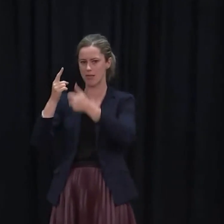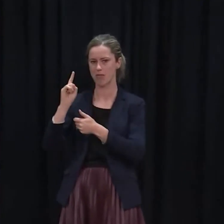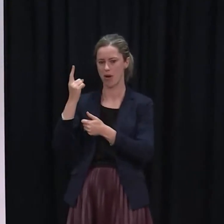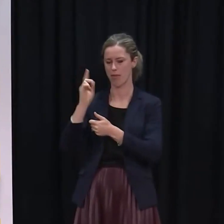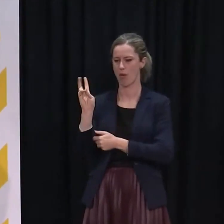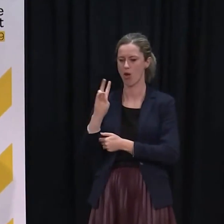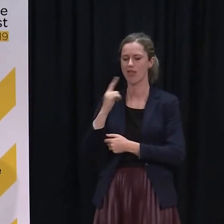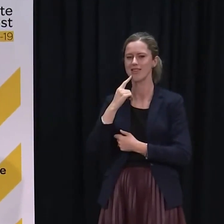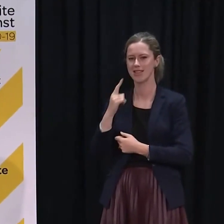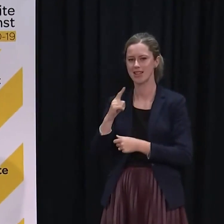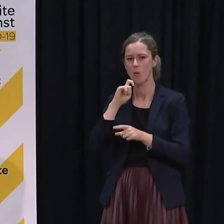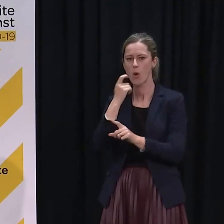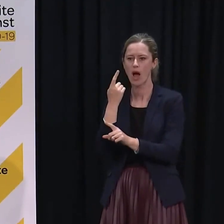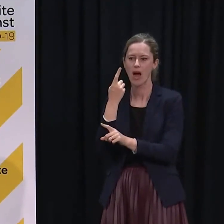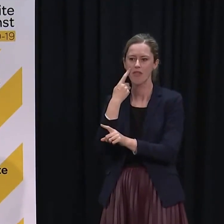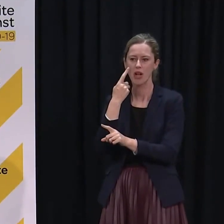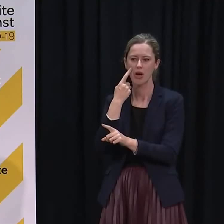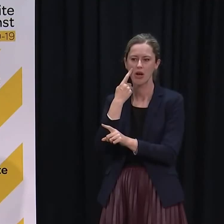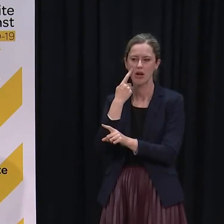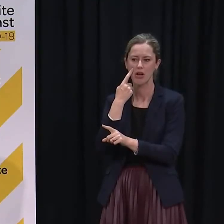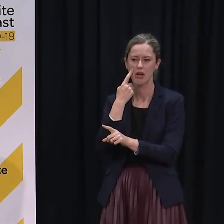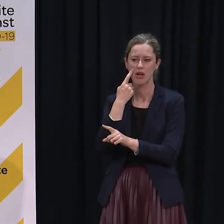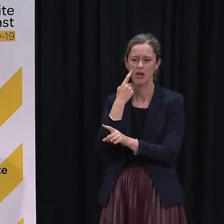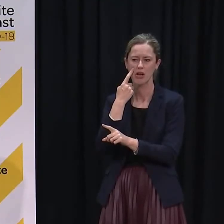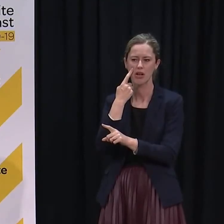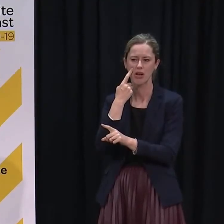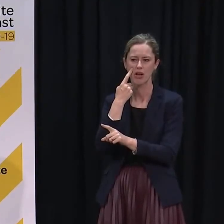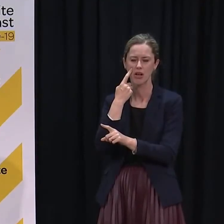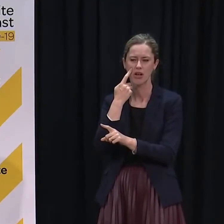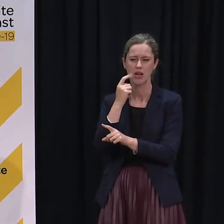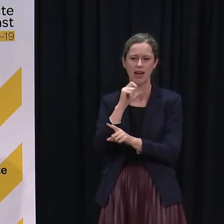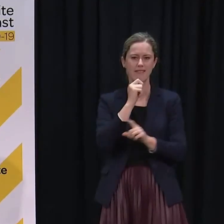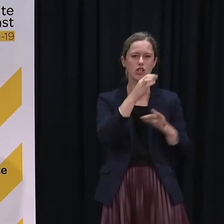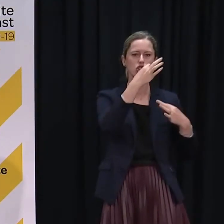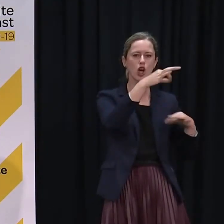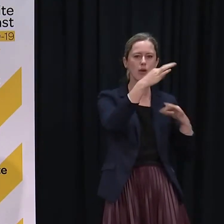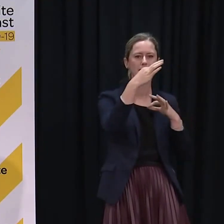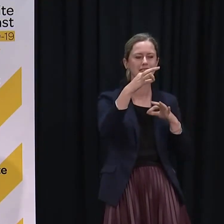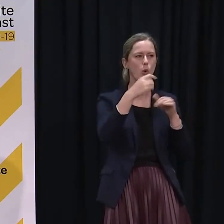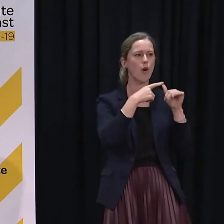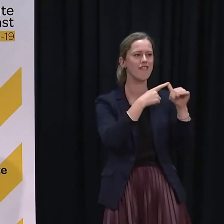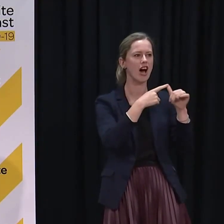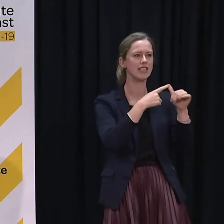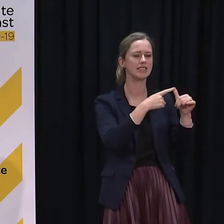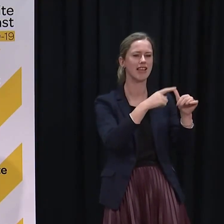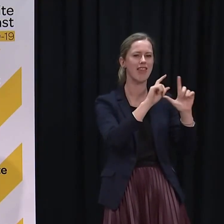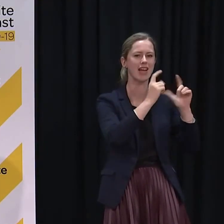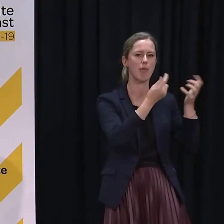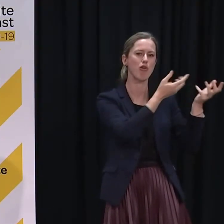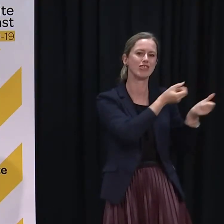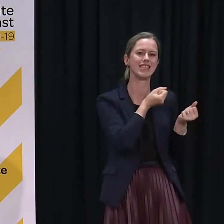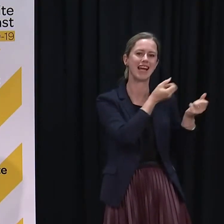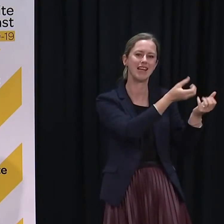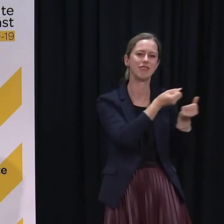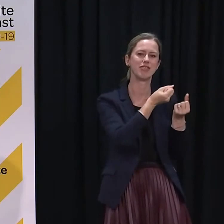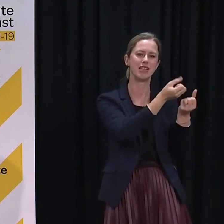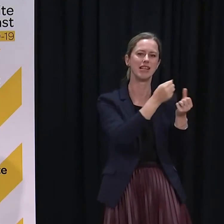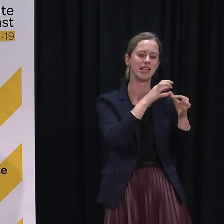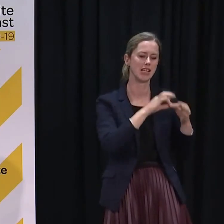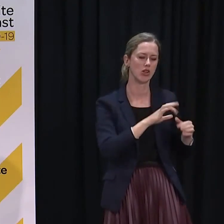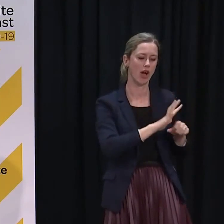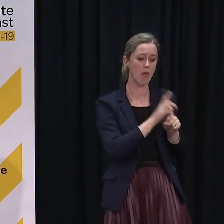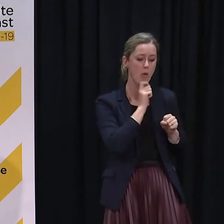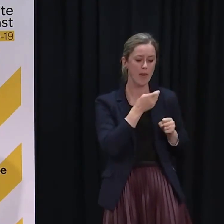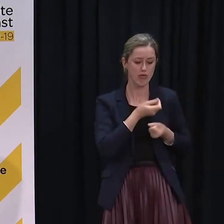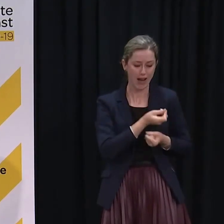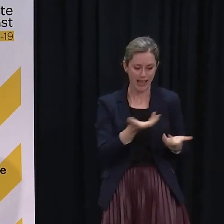they would have a look at whether the Cabinet documents and advice over the past couple of months relating to this outbreak could be